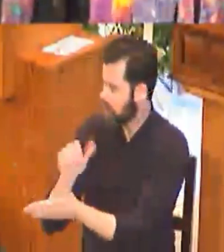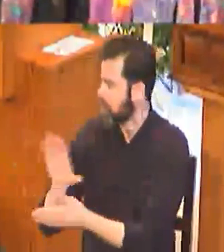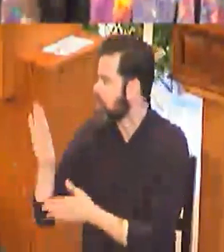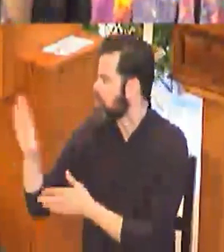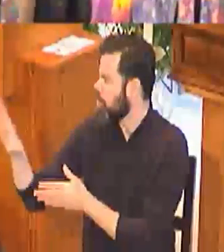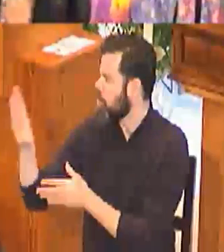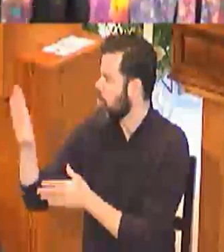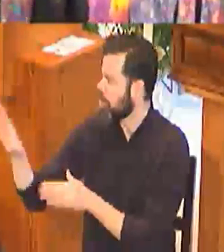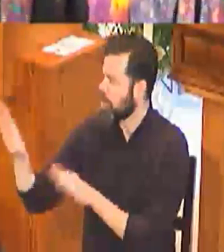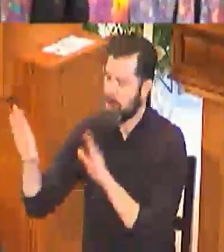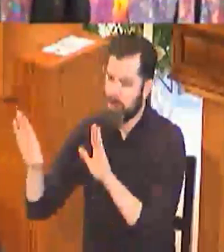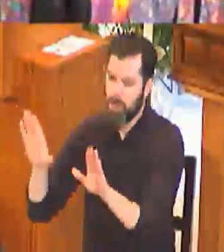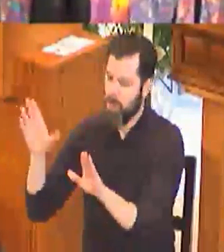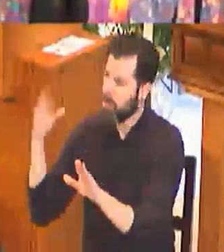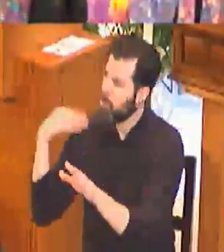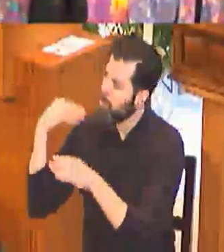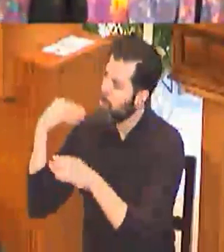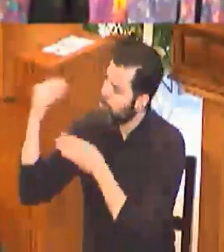Get it, get it.